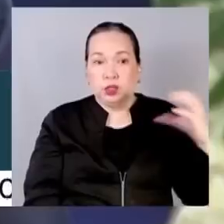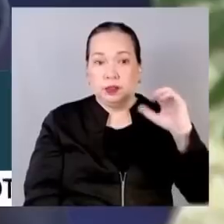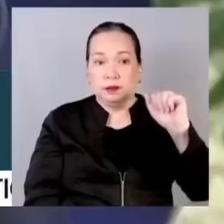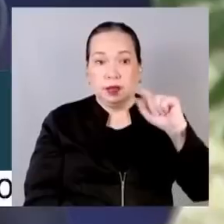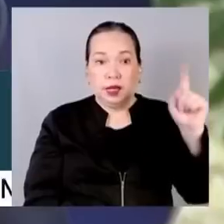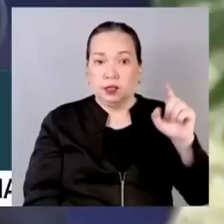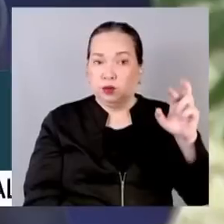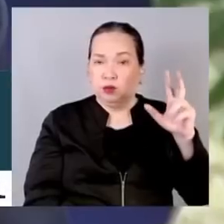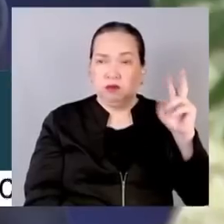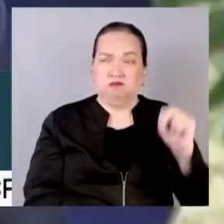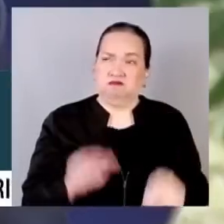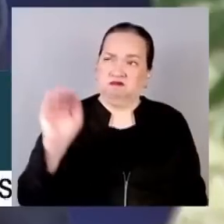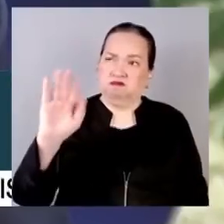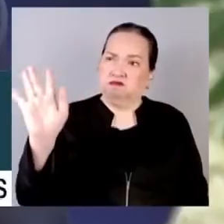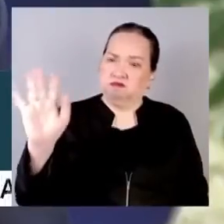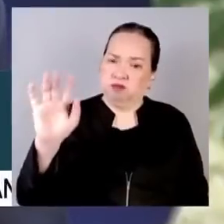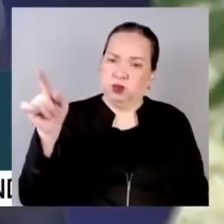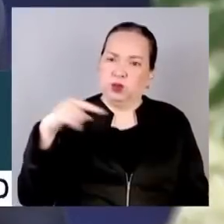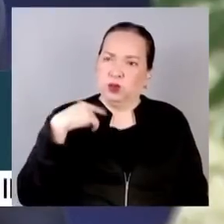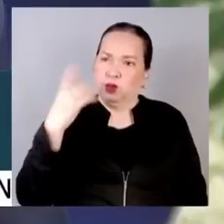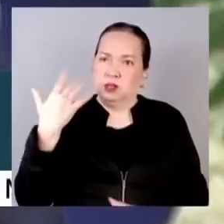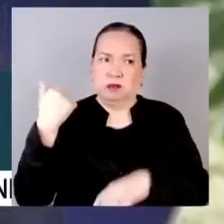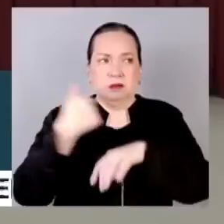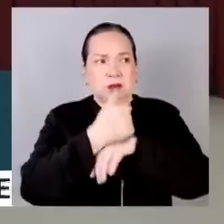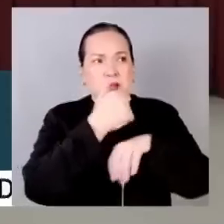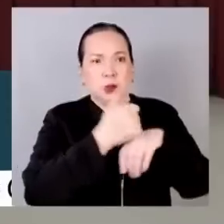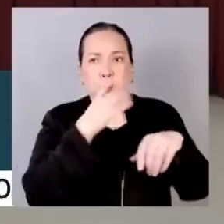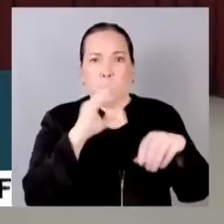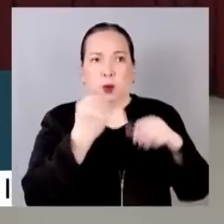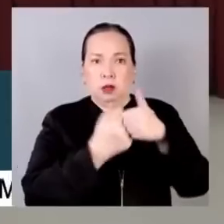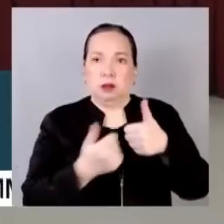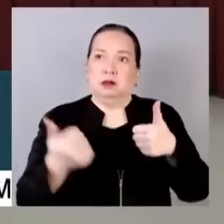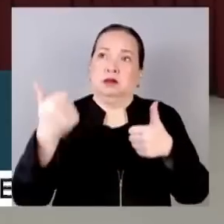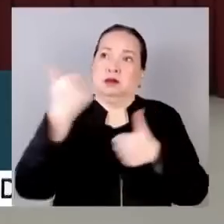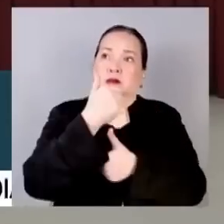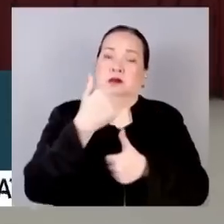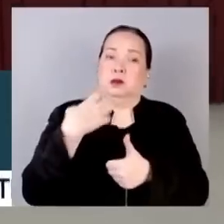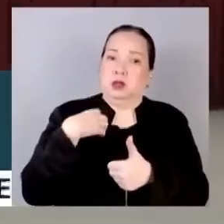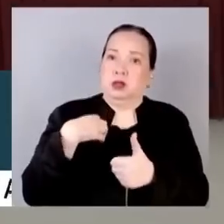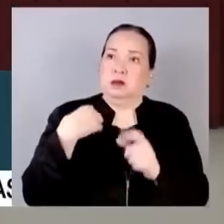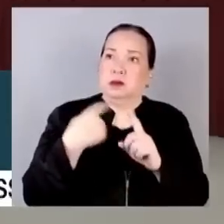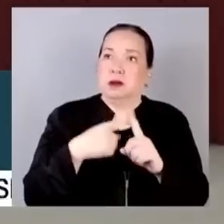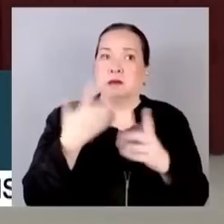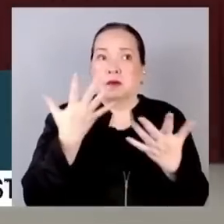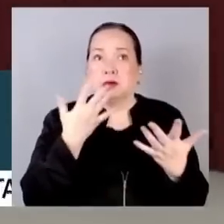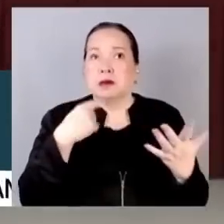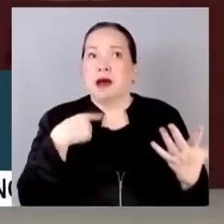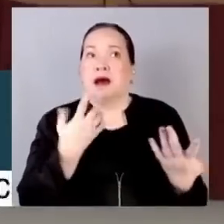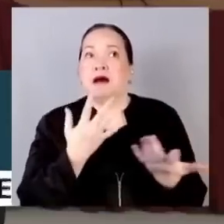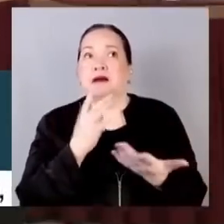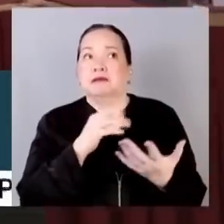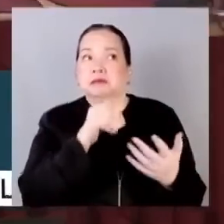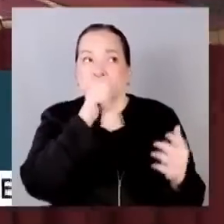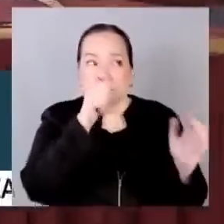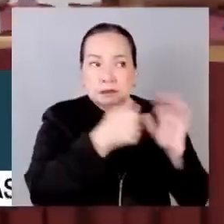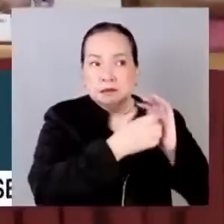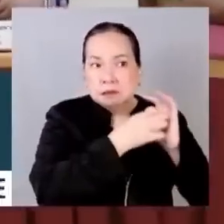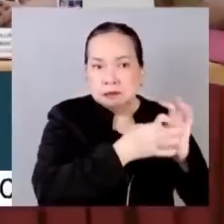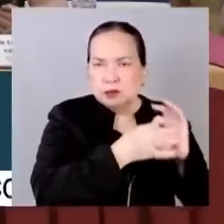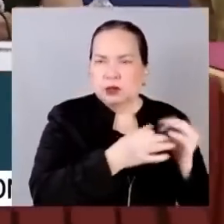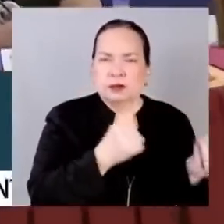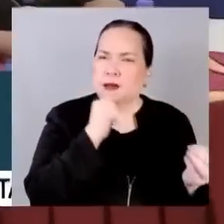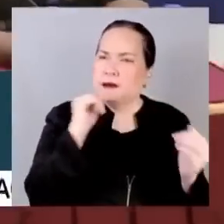Abalos' accusations against some senior members of the service, as well as insinuations of a cover-up, saying these were very unfair and